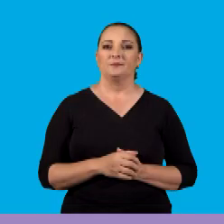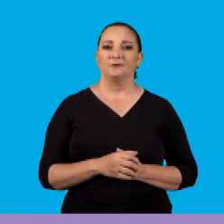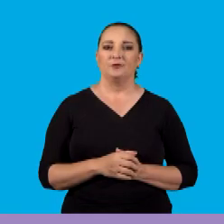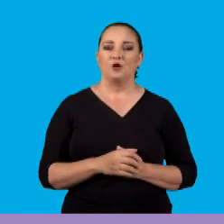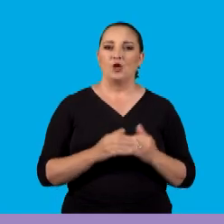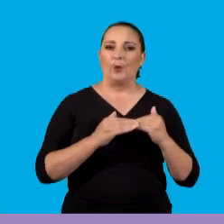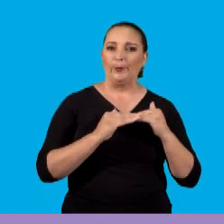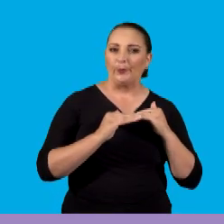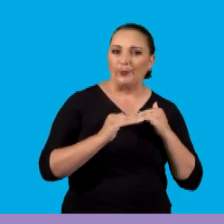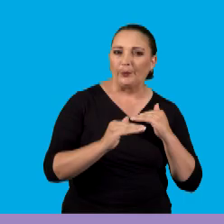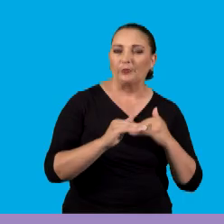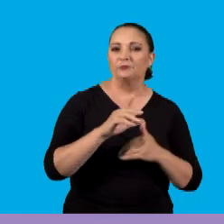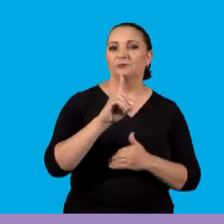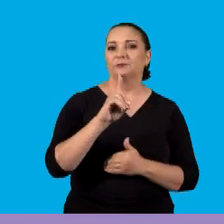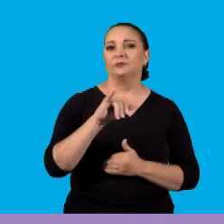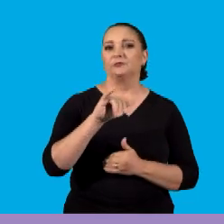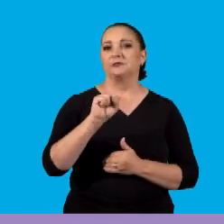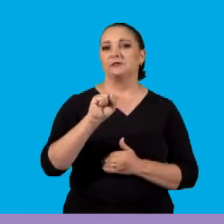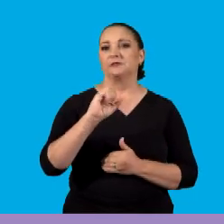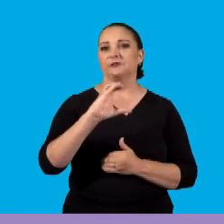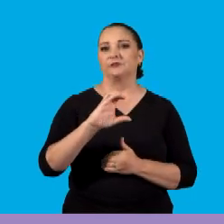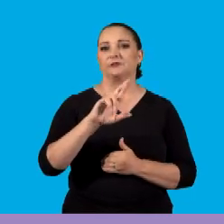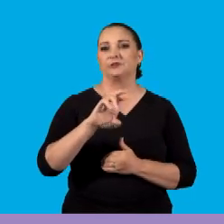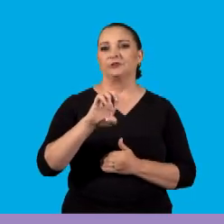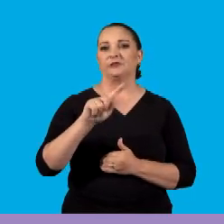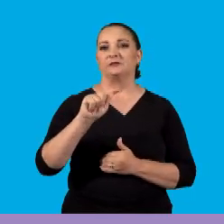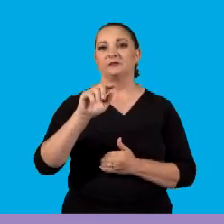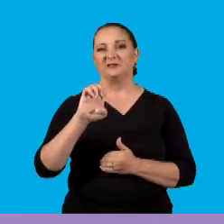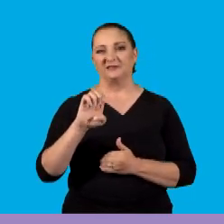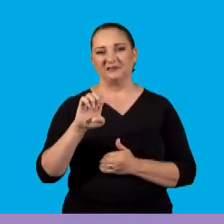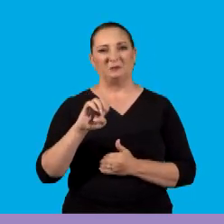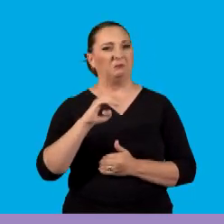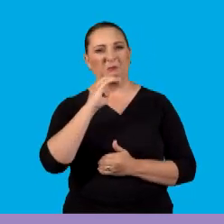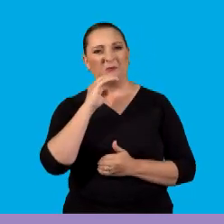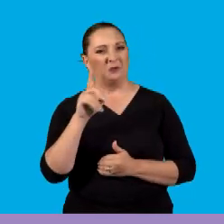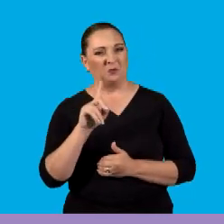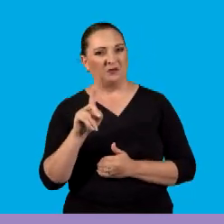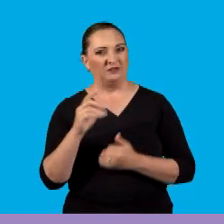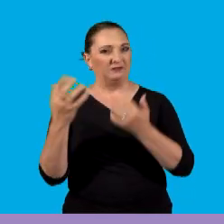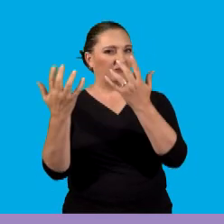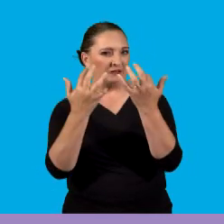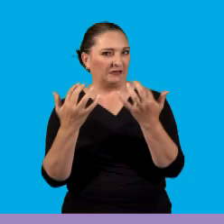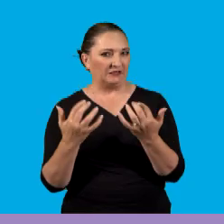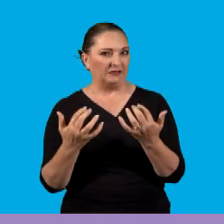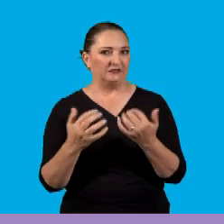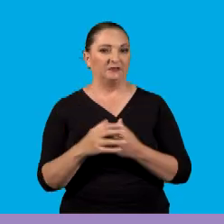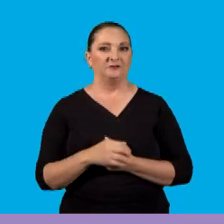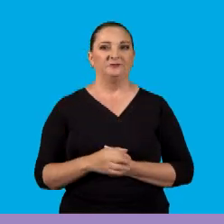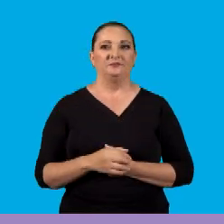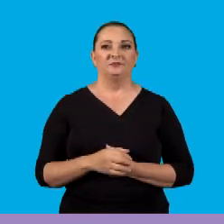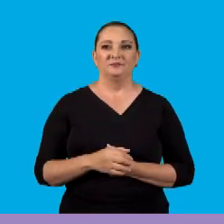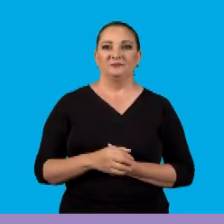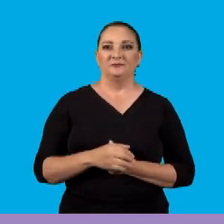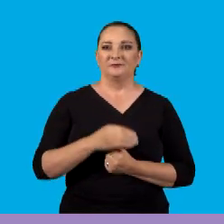data. Now, what is discrete data? So discrete data is data that consists